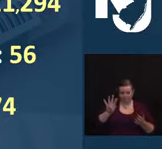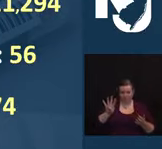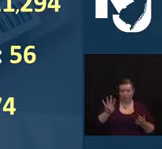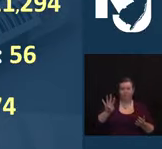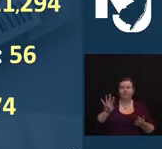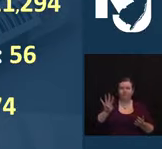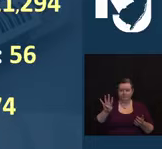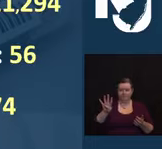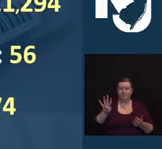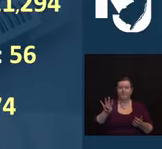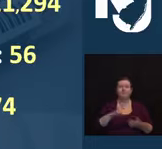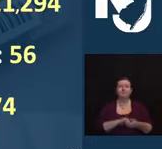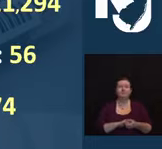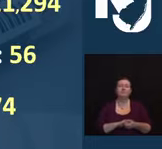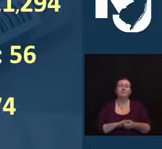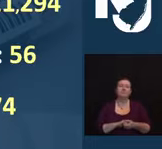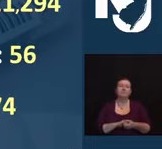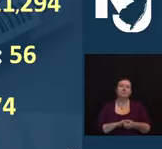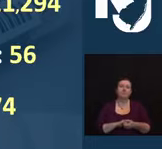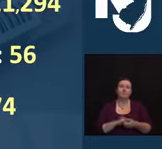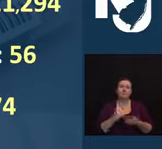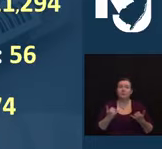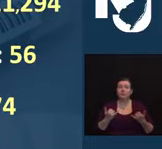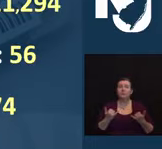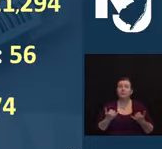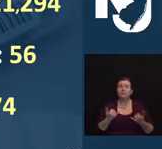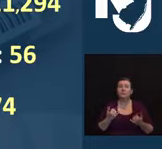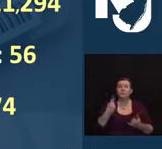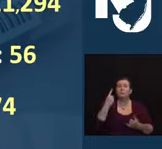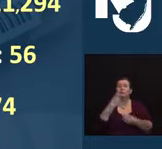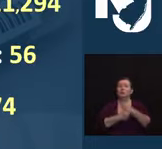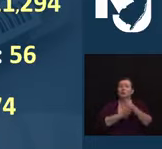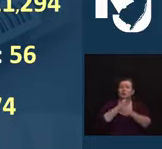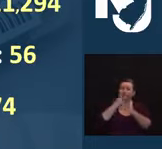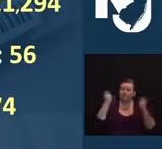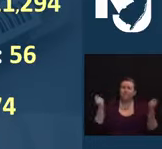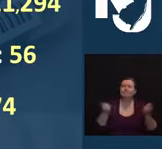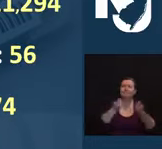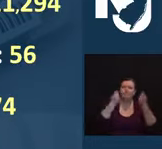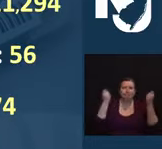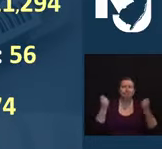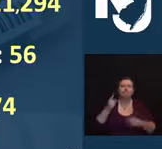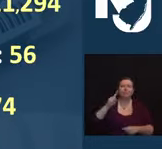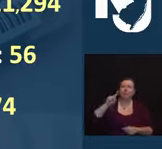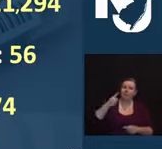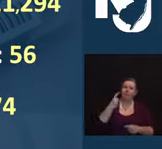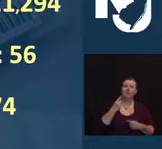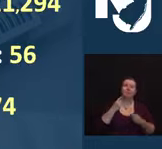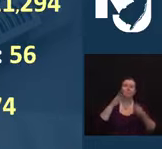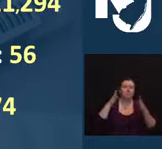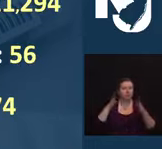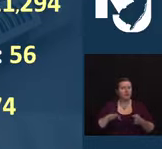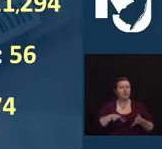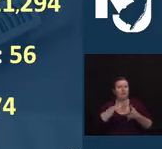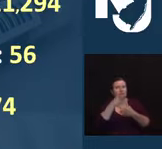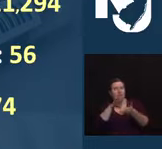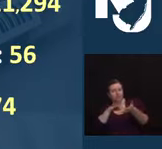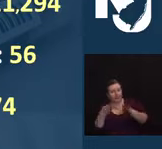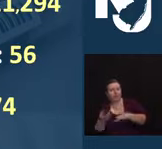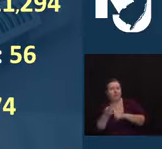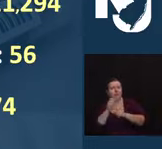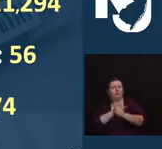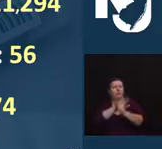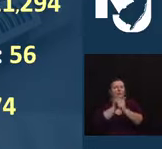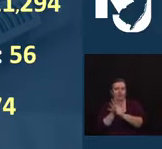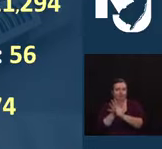21,294. Today marks the 1-year anniversary of our first confirmed death from COVID-19, and I'll put that in a little bit more perspective in a